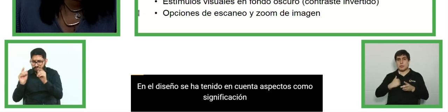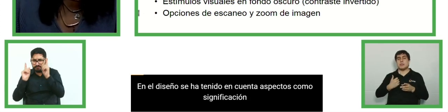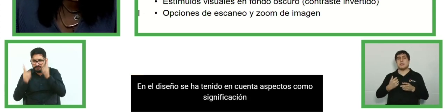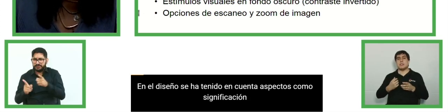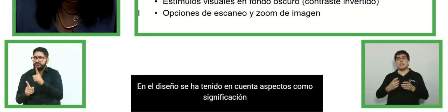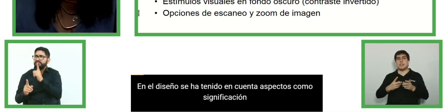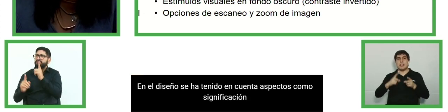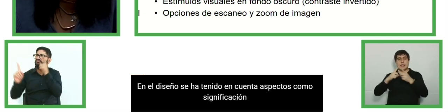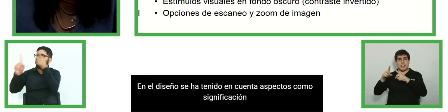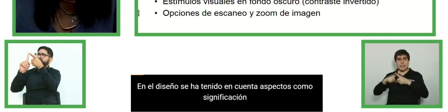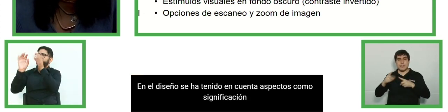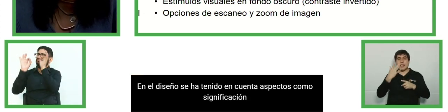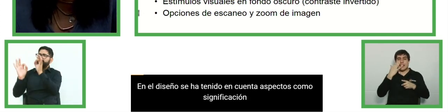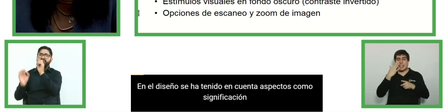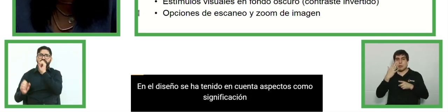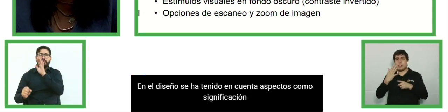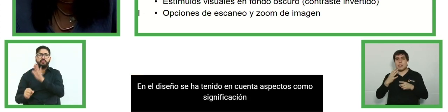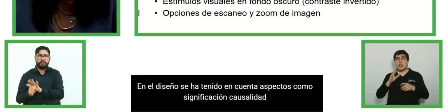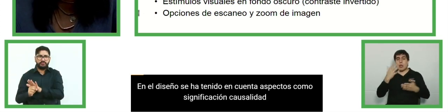emotion, self-care, among others.